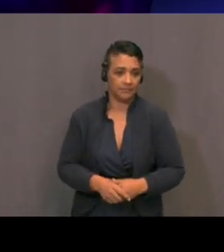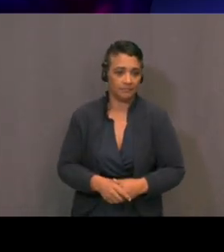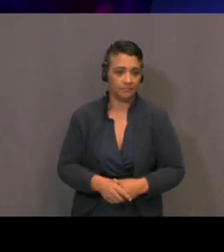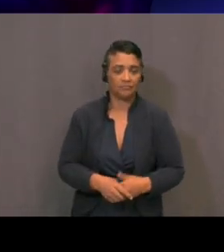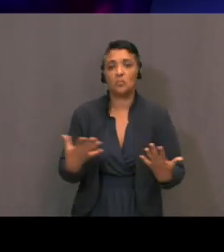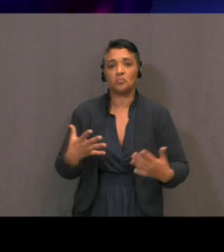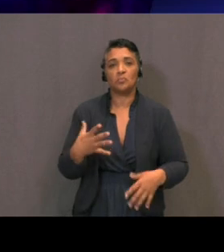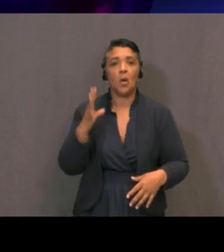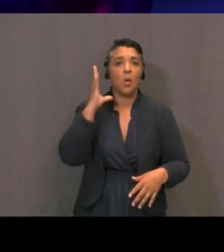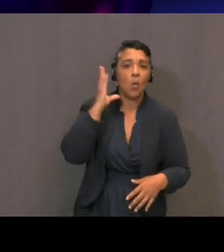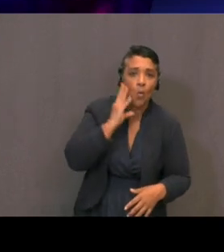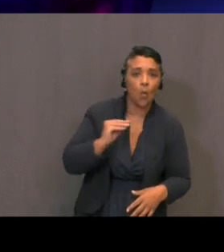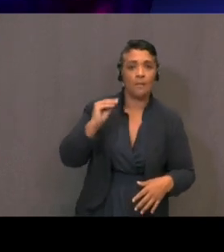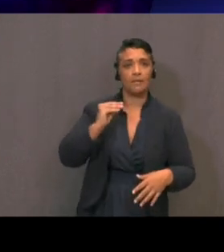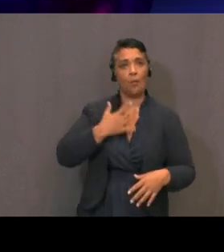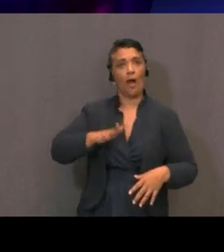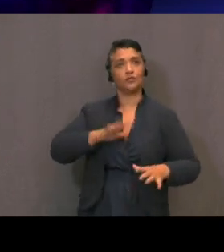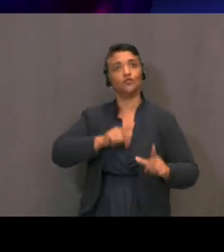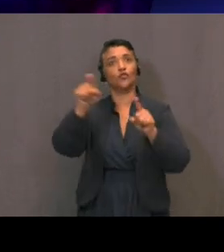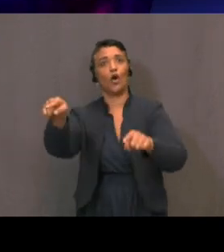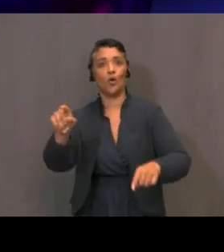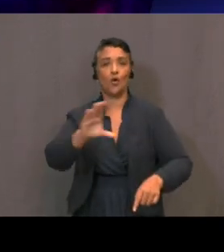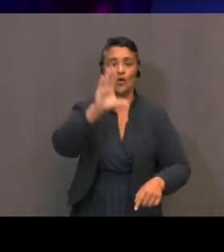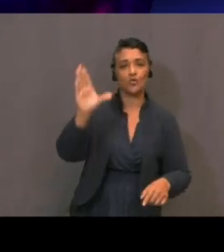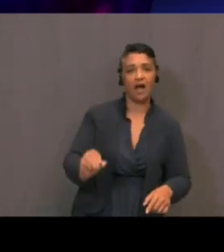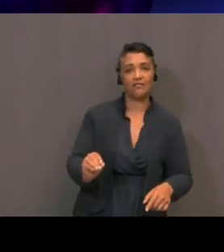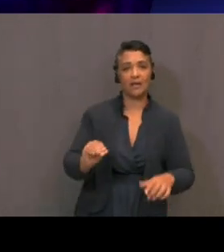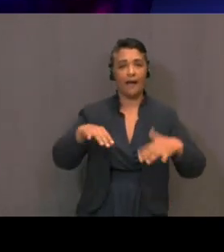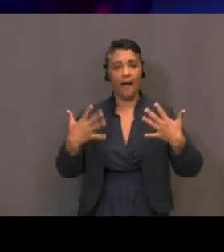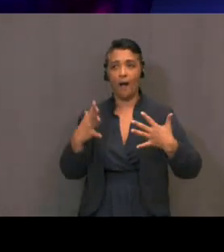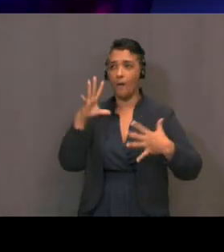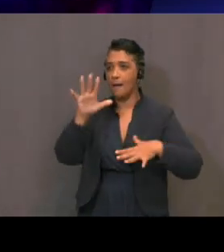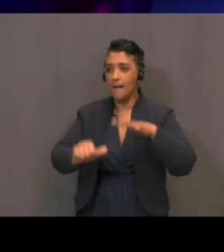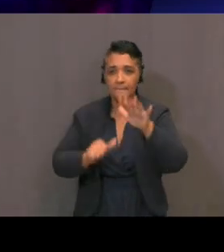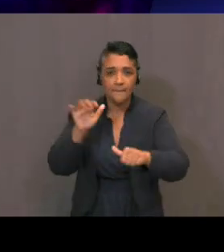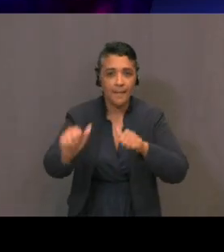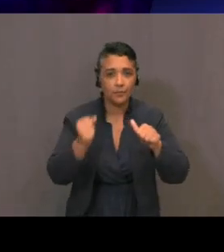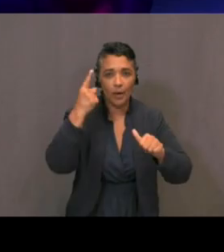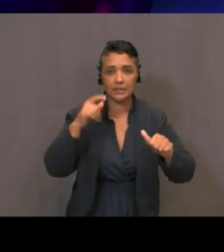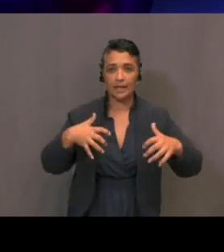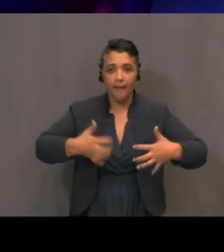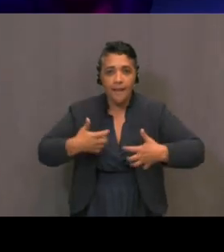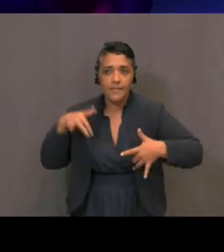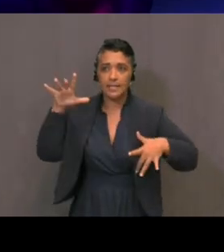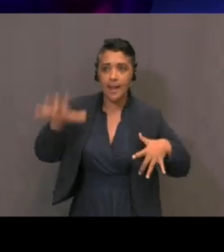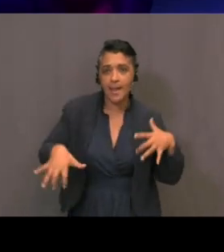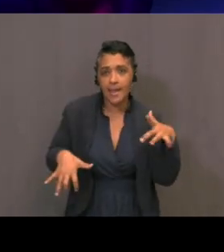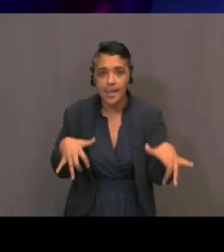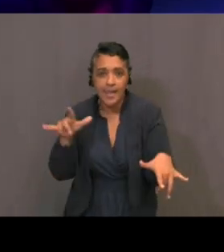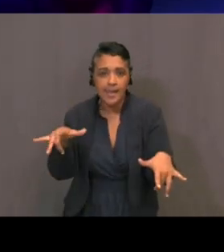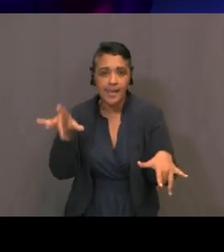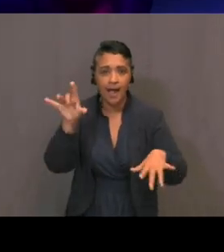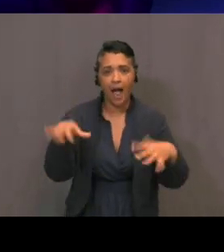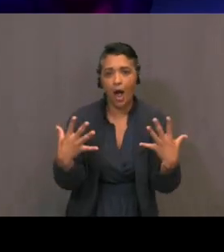experiencing adventures in Africa and knowing what it means to be in Africa and understanding what animals do and